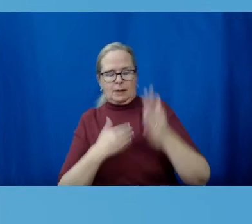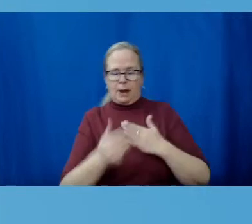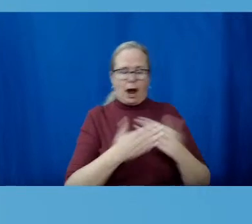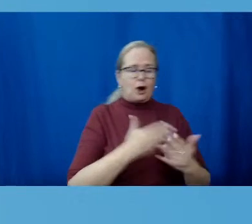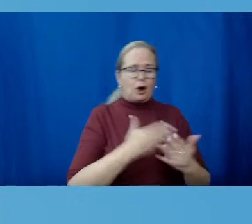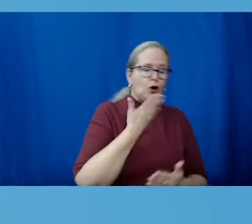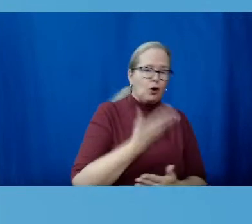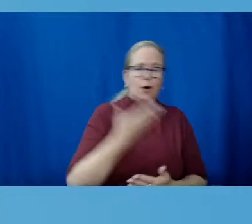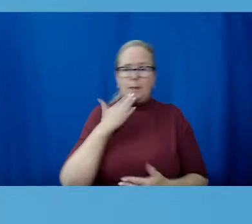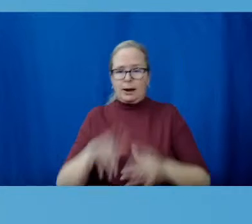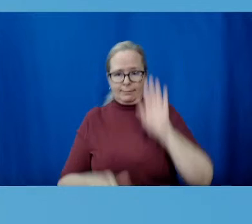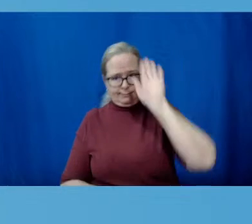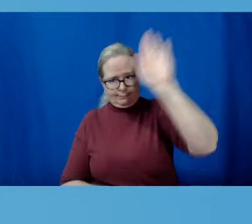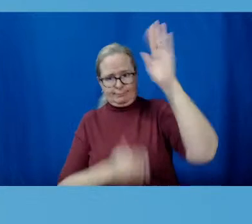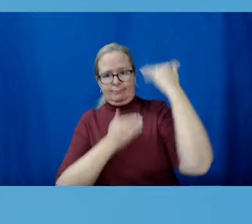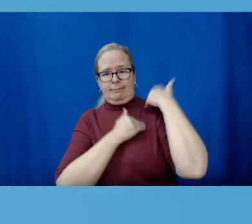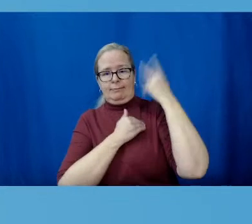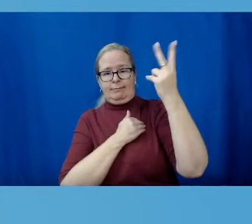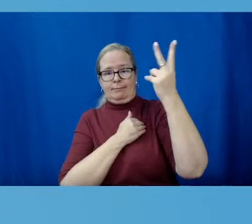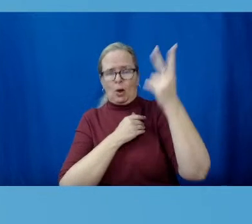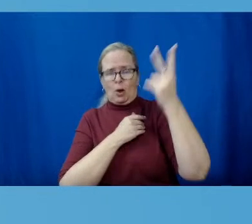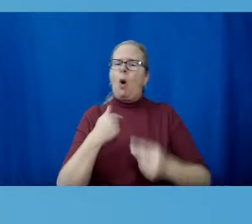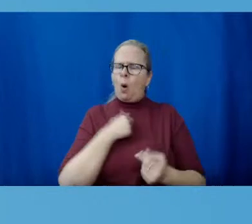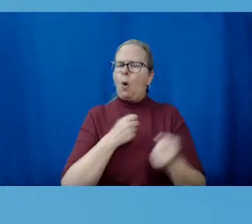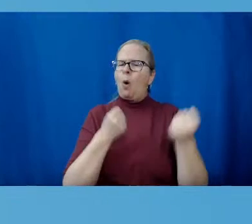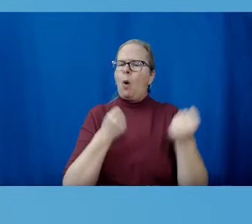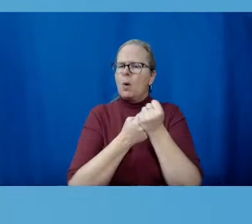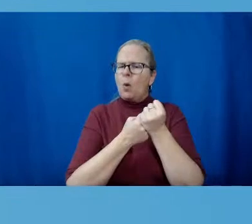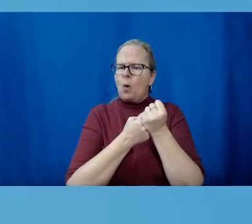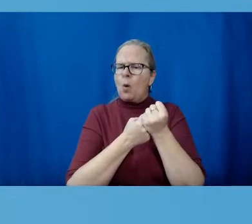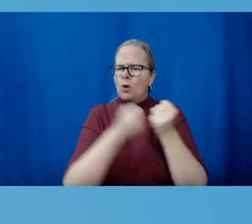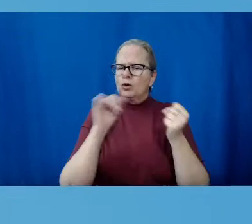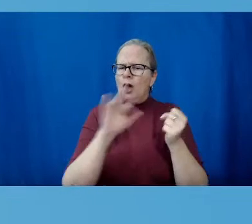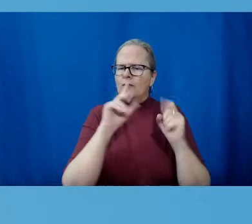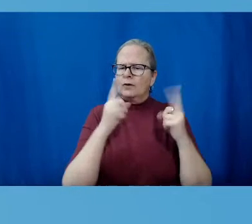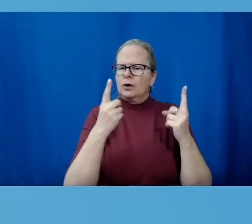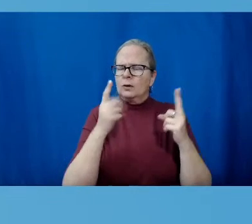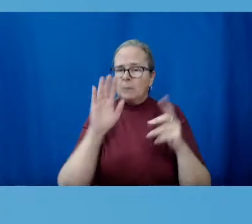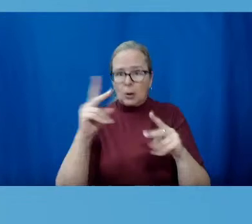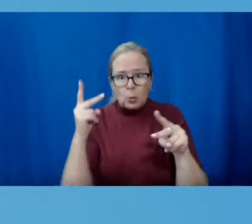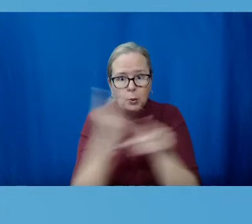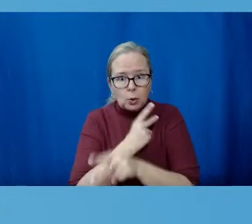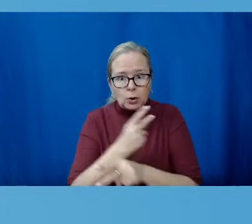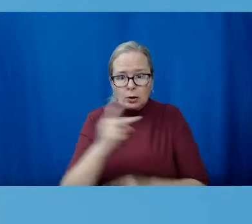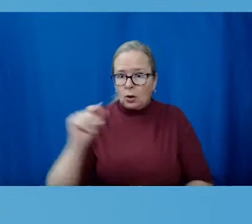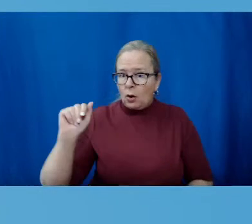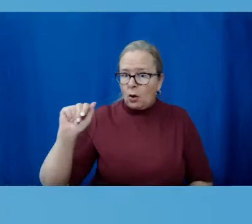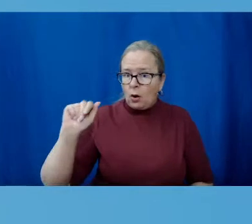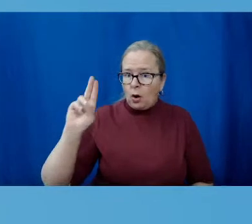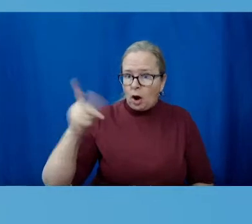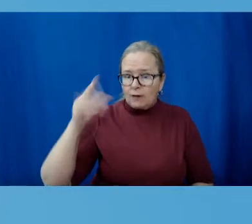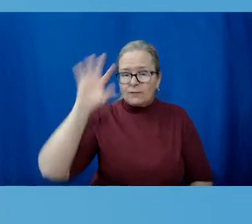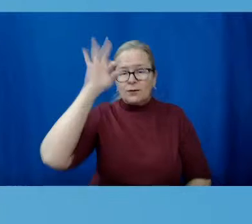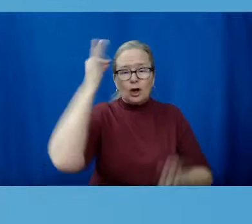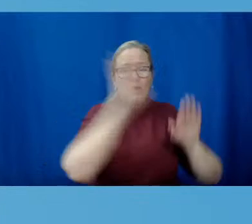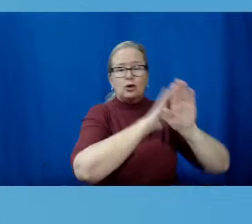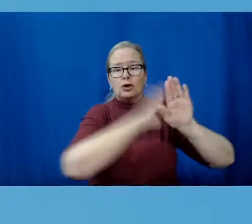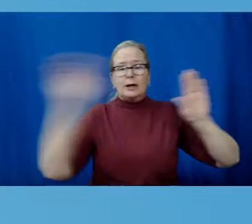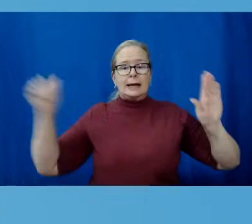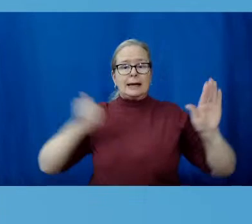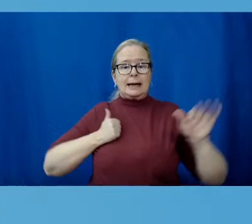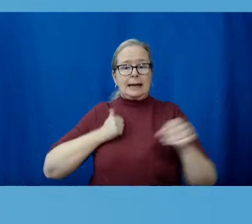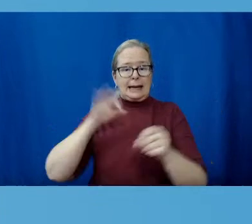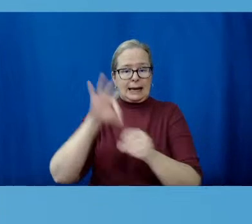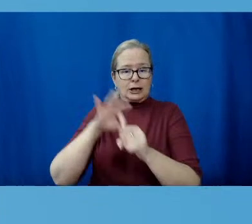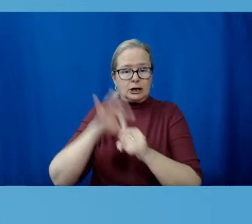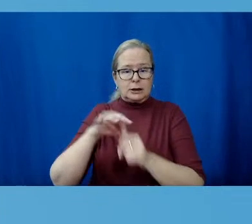of the federal election, it was a Friday, and we knew the election was coming. Kenny knew it was coming. He talked about it on the Sunday. They're going to call the election